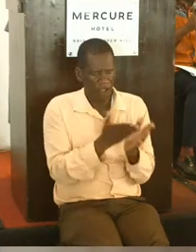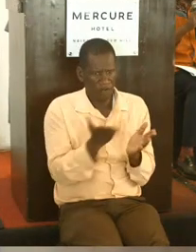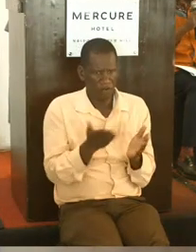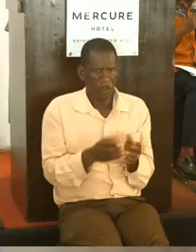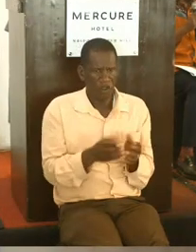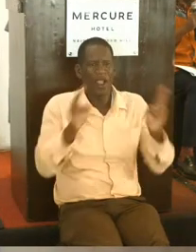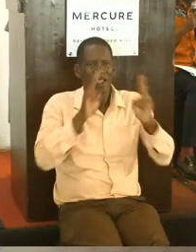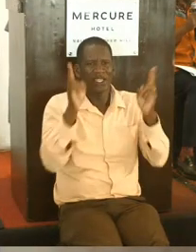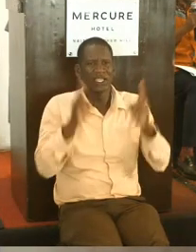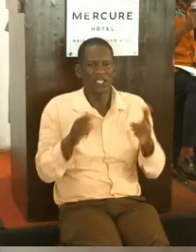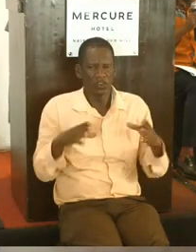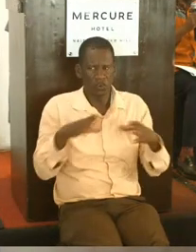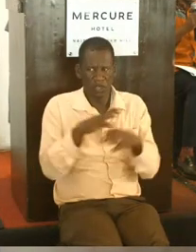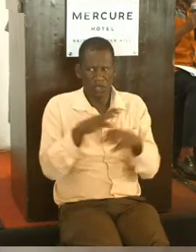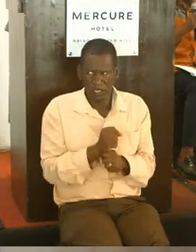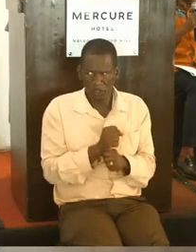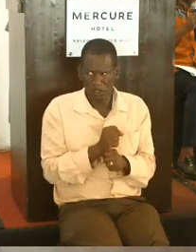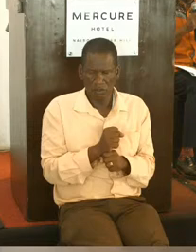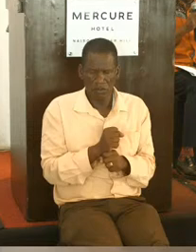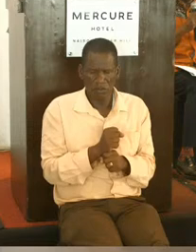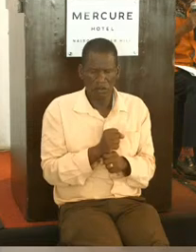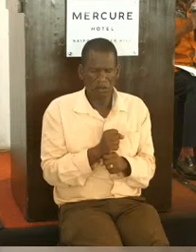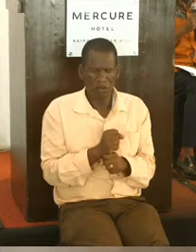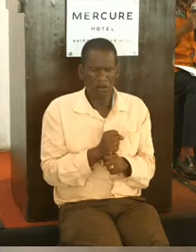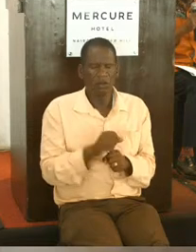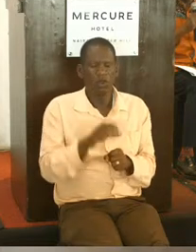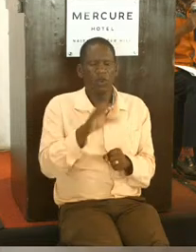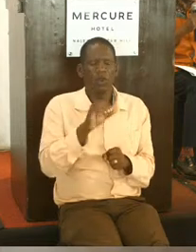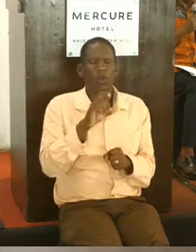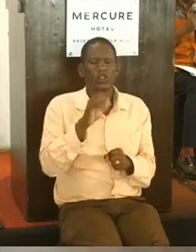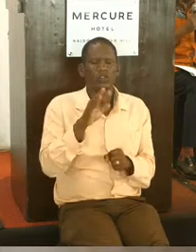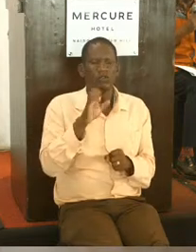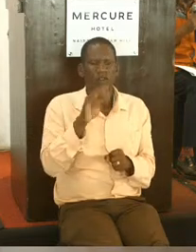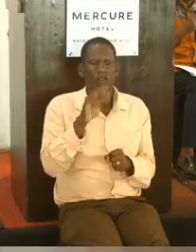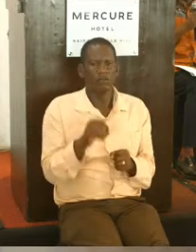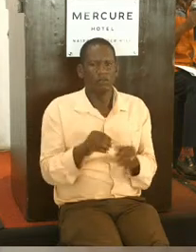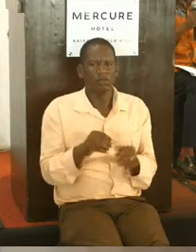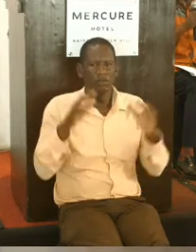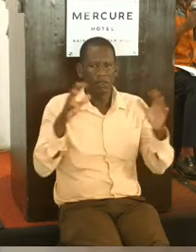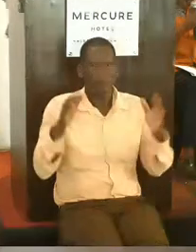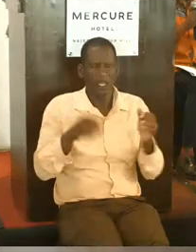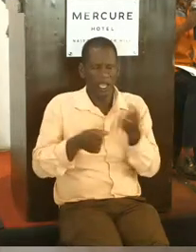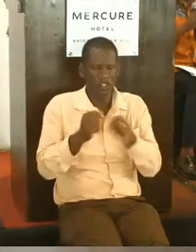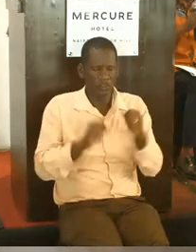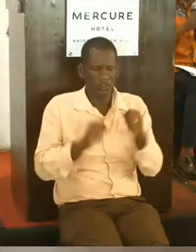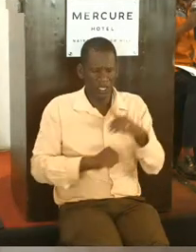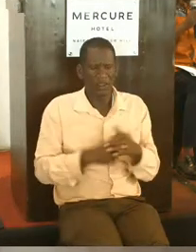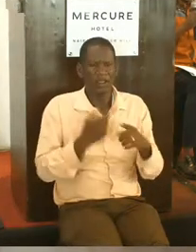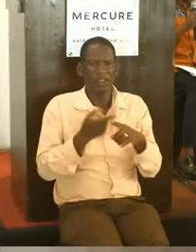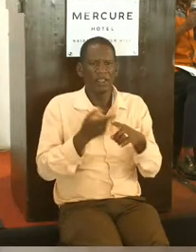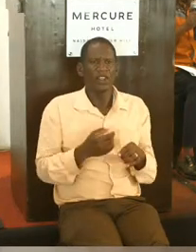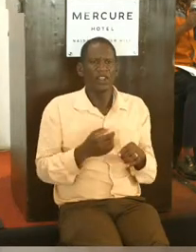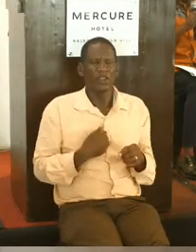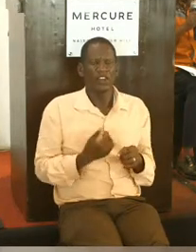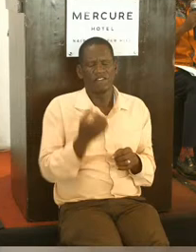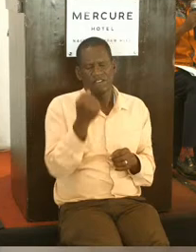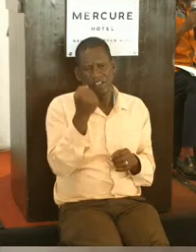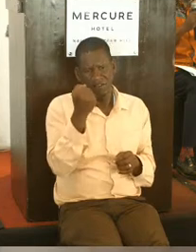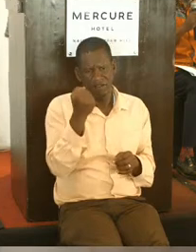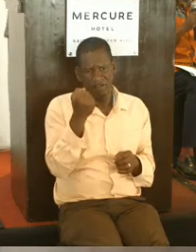were International organizations the Oxfam the action AIDS very few hardly more than five